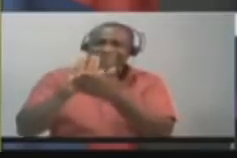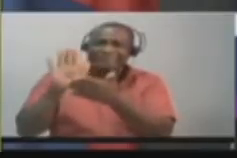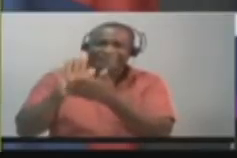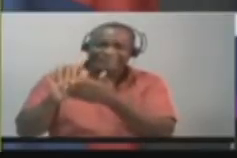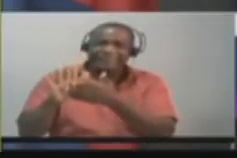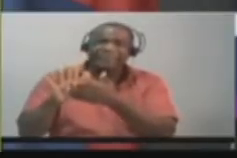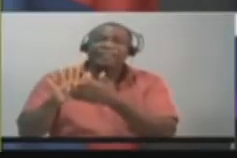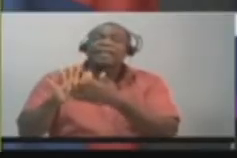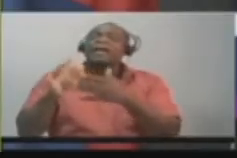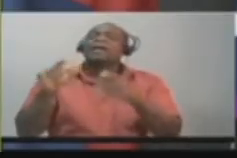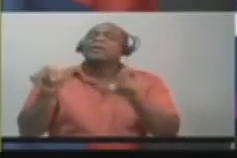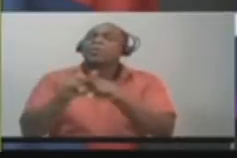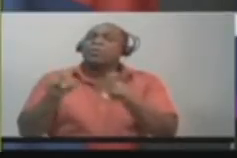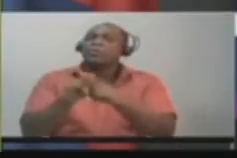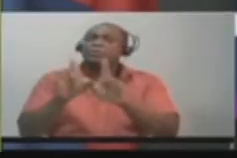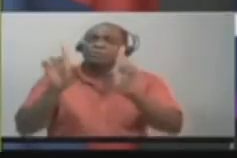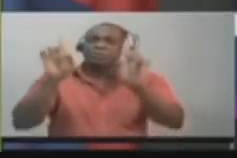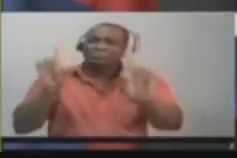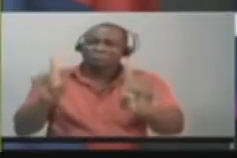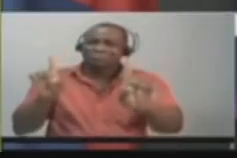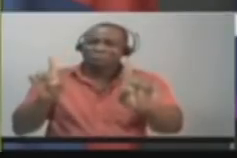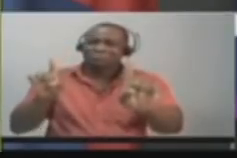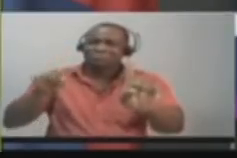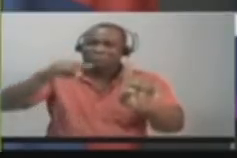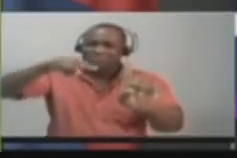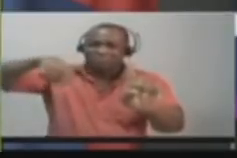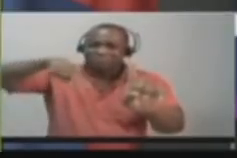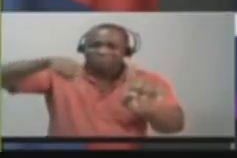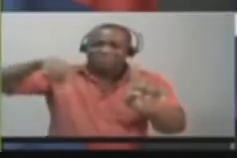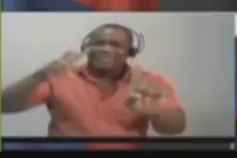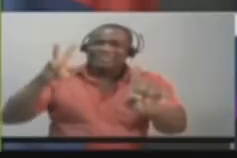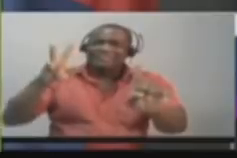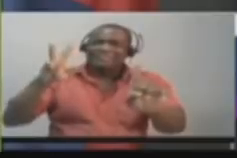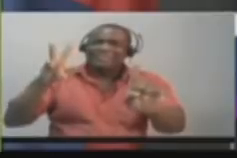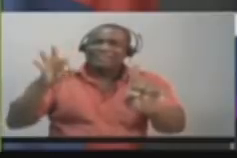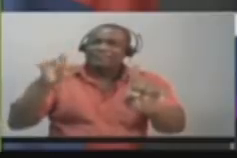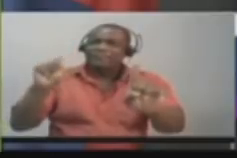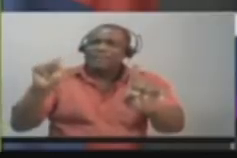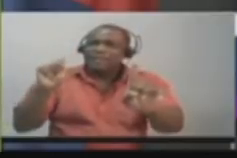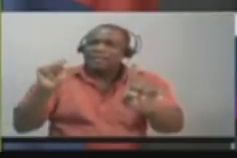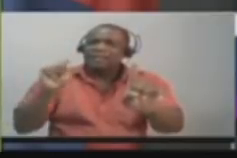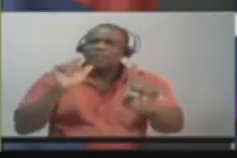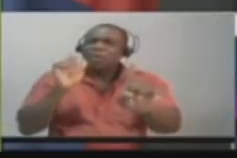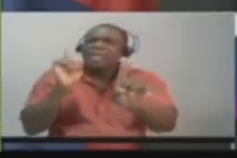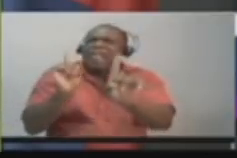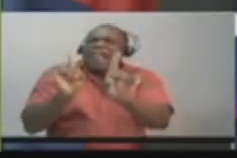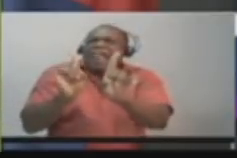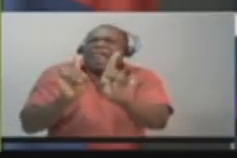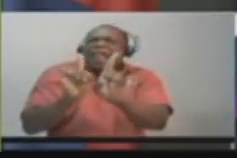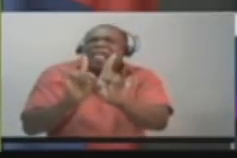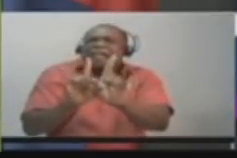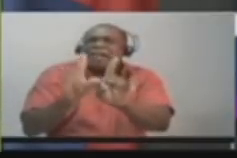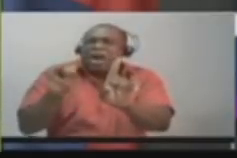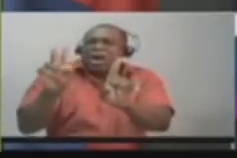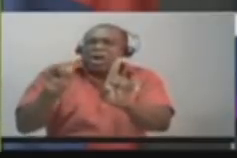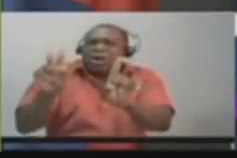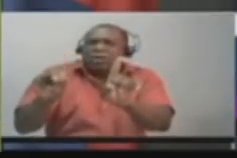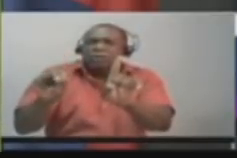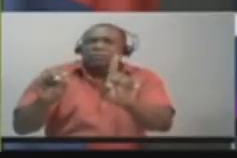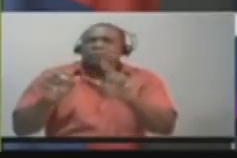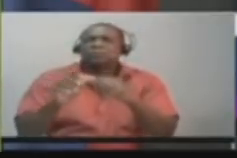imperative. Because Dr. Hines showed us something there today. I want to draw it to your